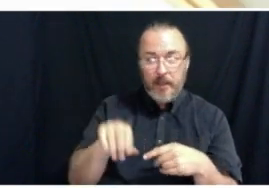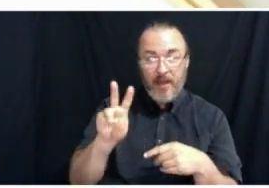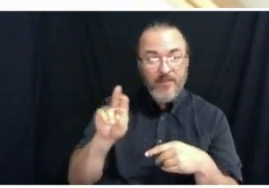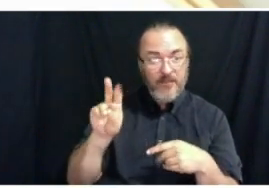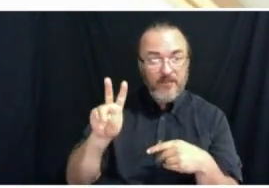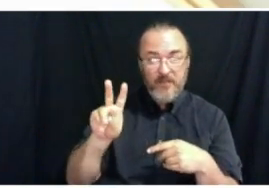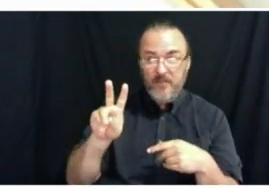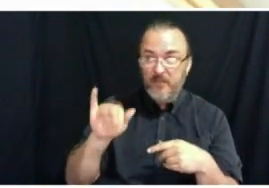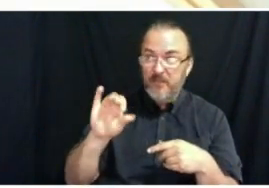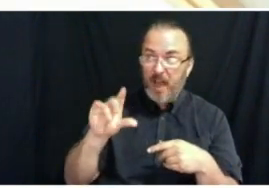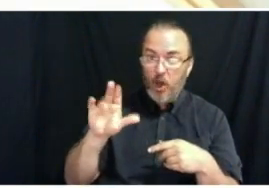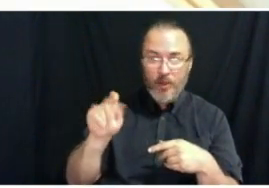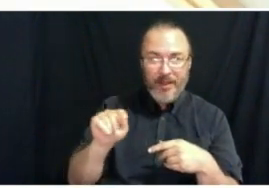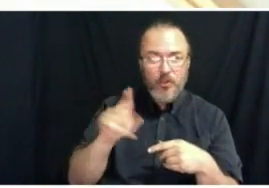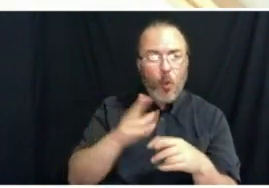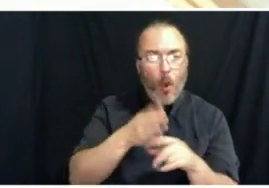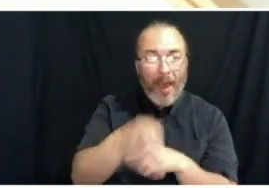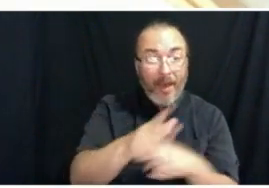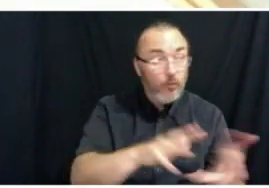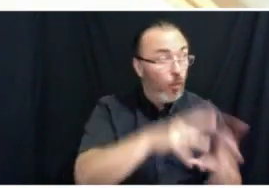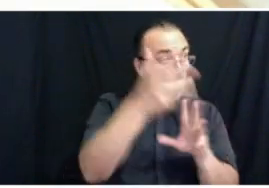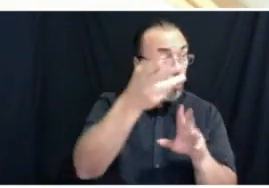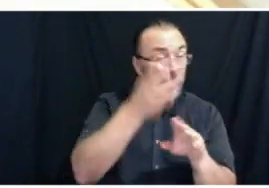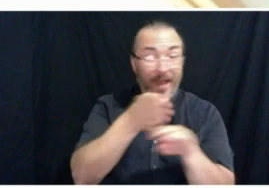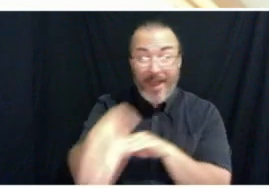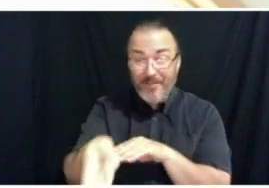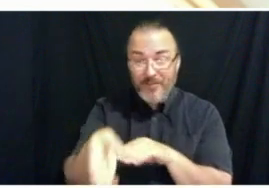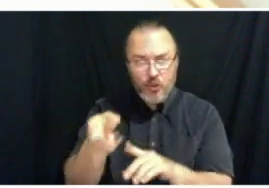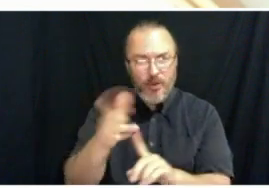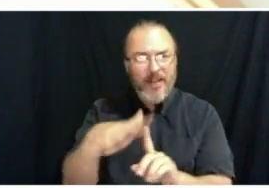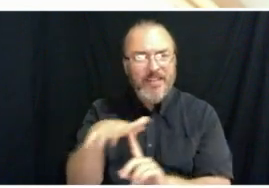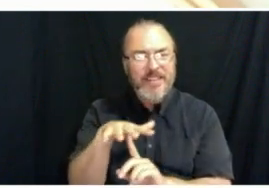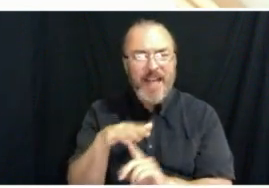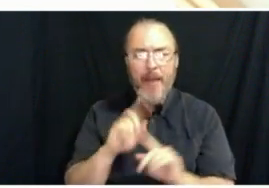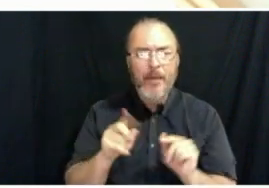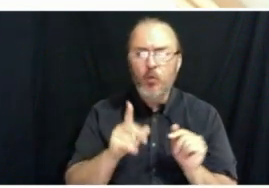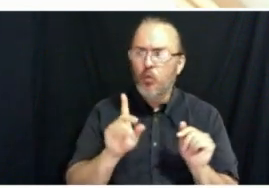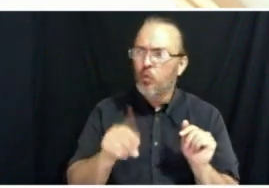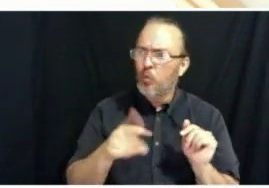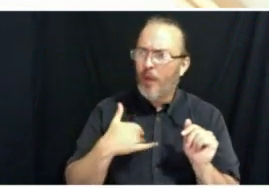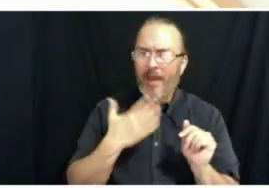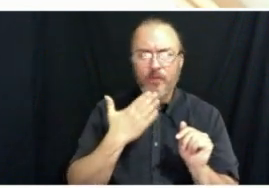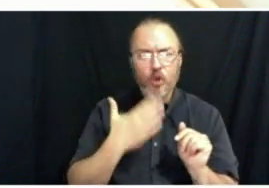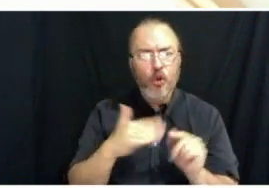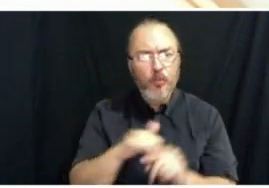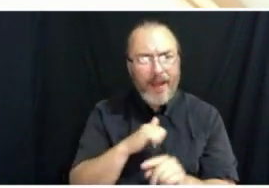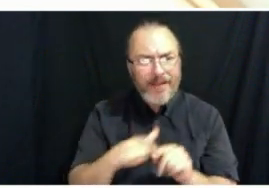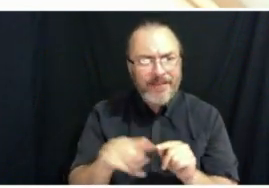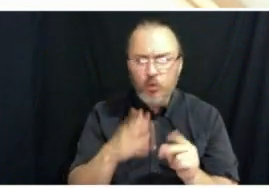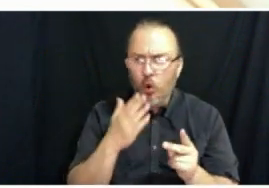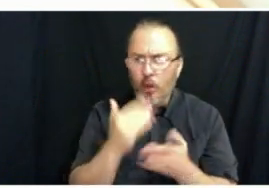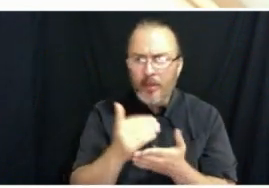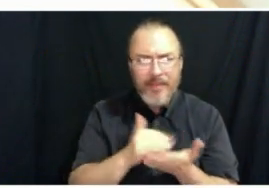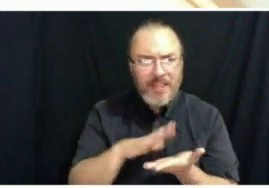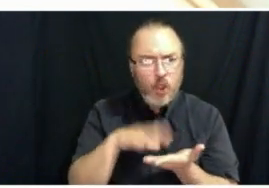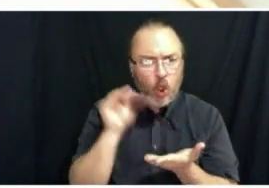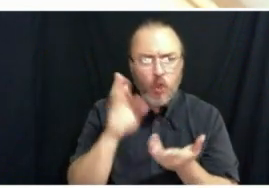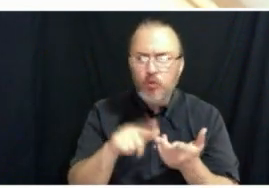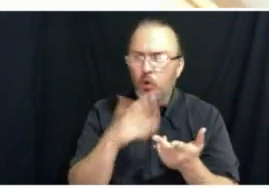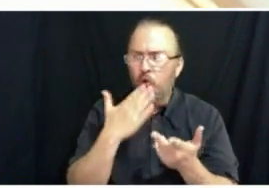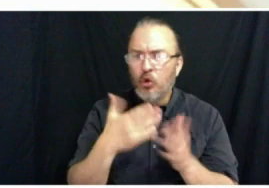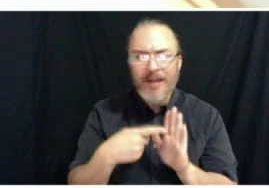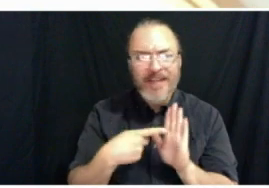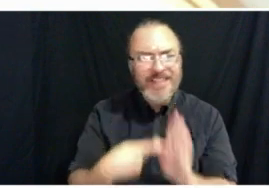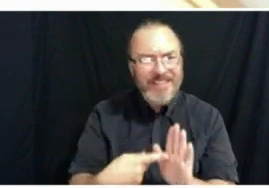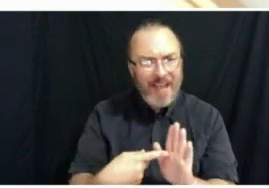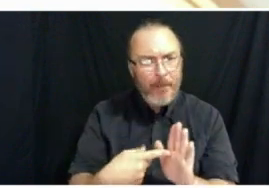post-conflict settings. Are there good practices or lessons learned, good practice examples you can point to in terms